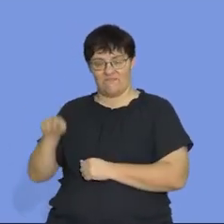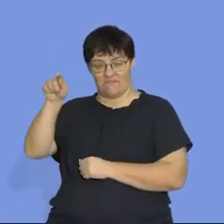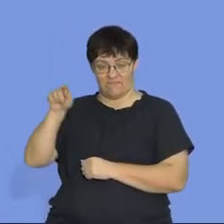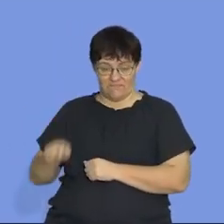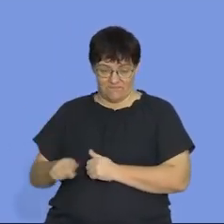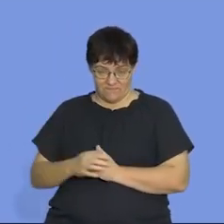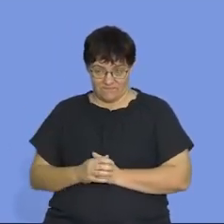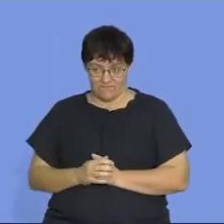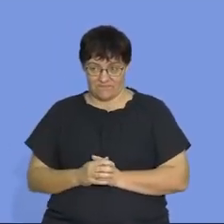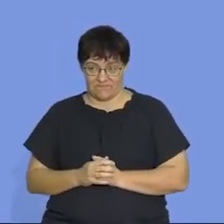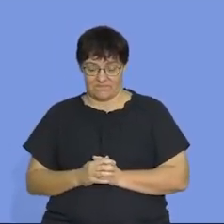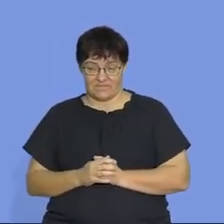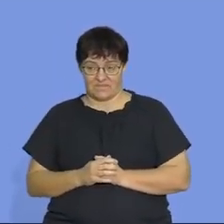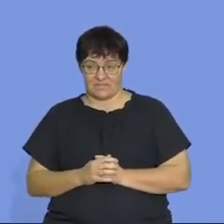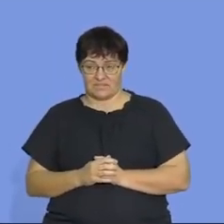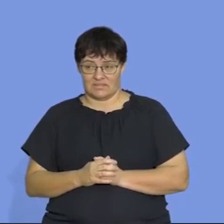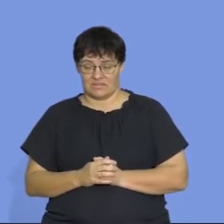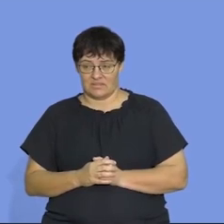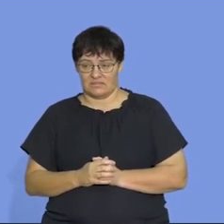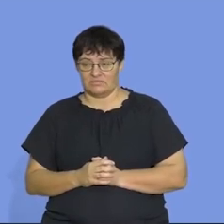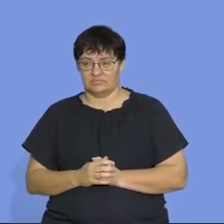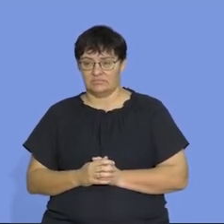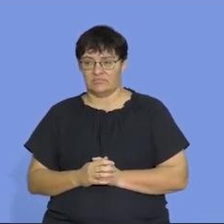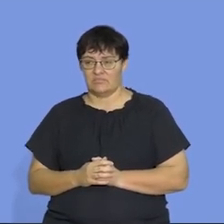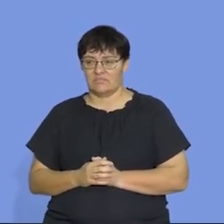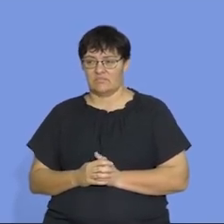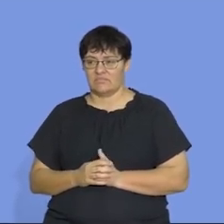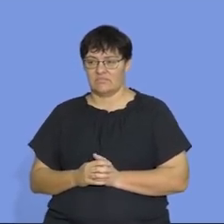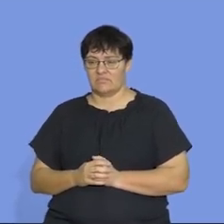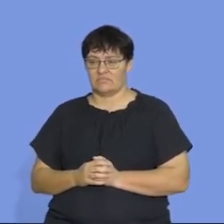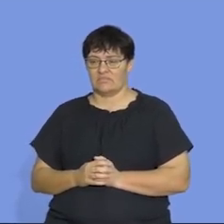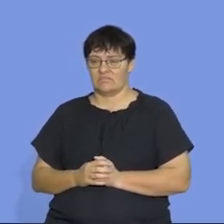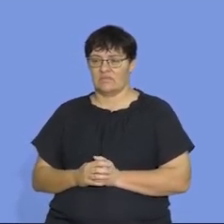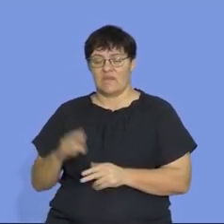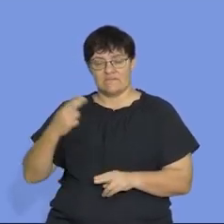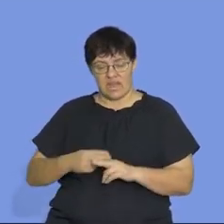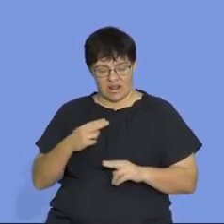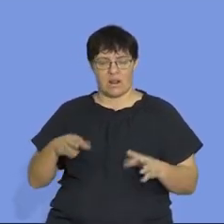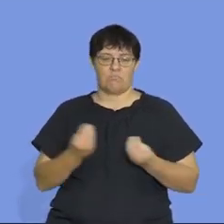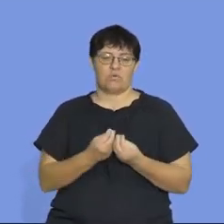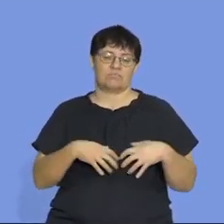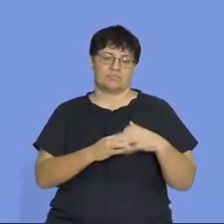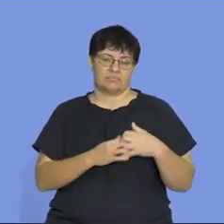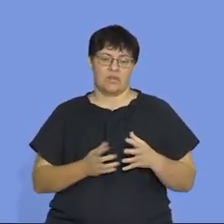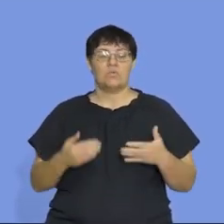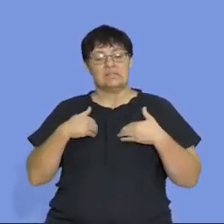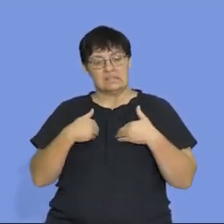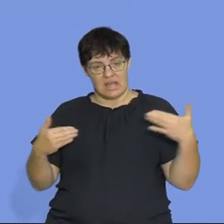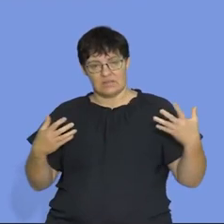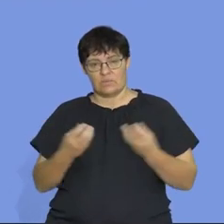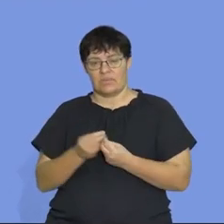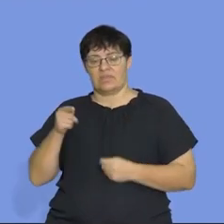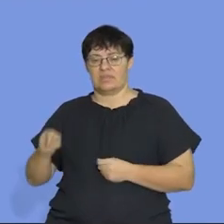in science is equals to final minus final. We end up with the product, but initially we started with the